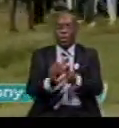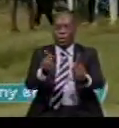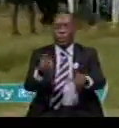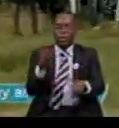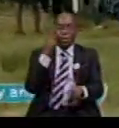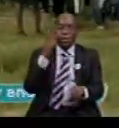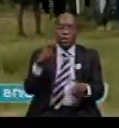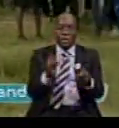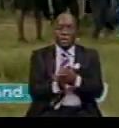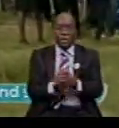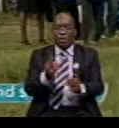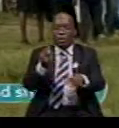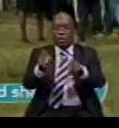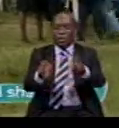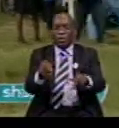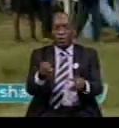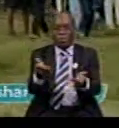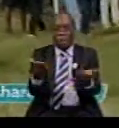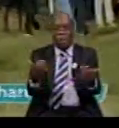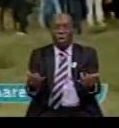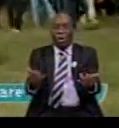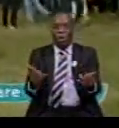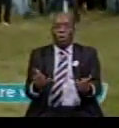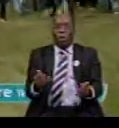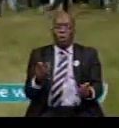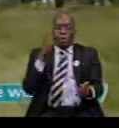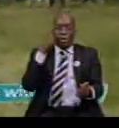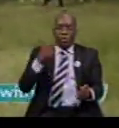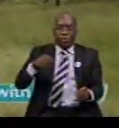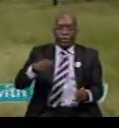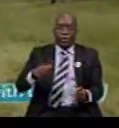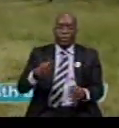the crutches raised up.